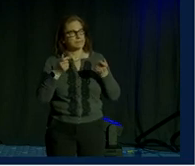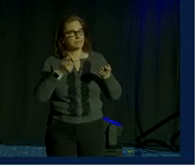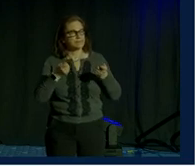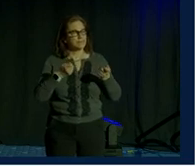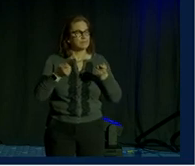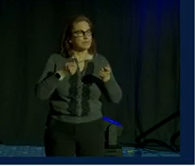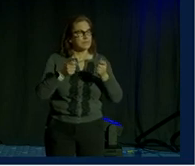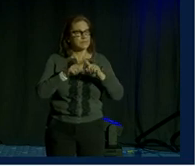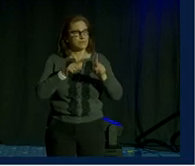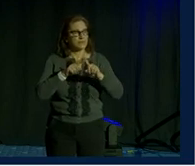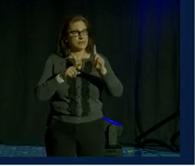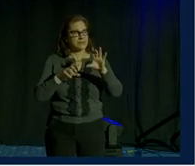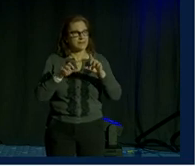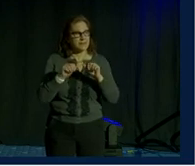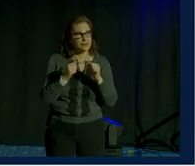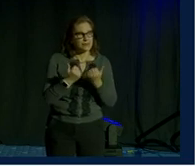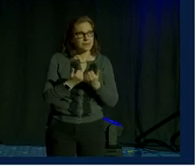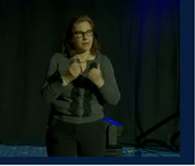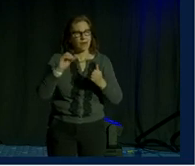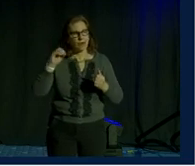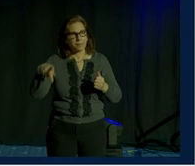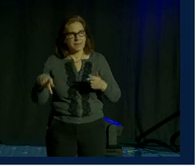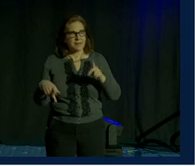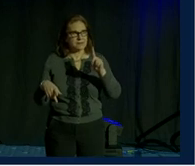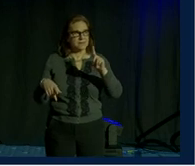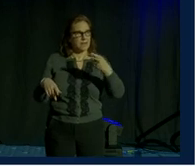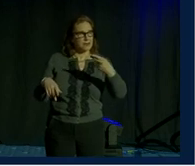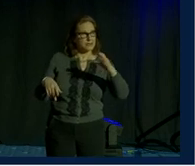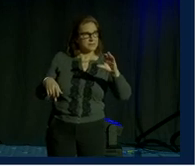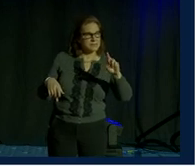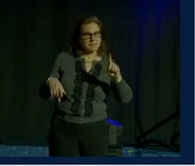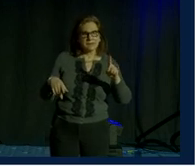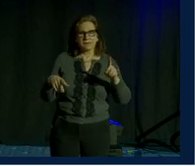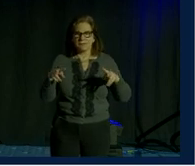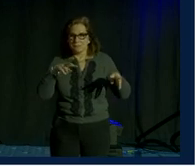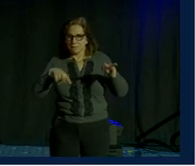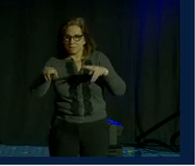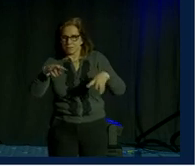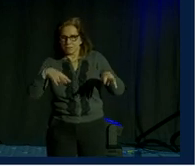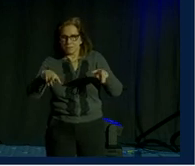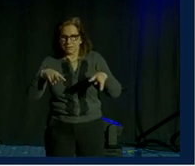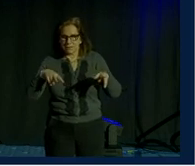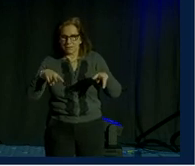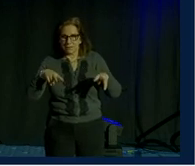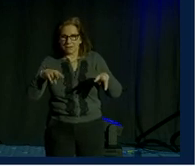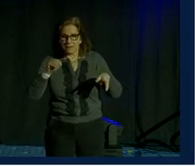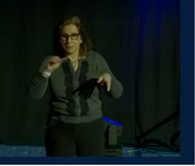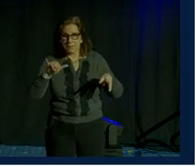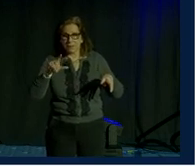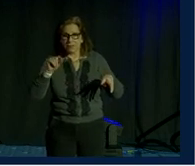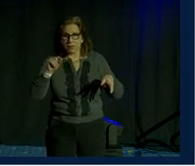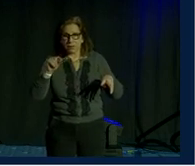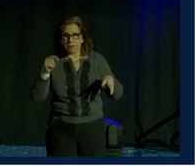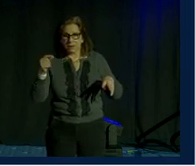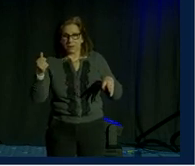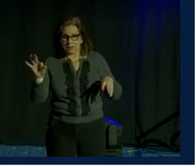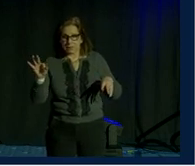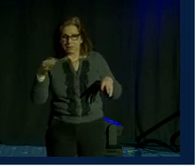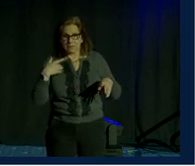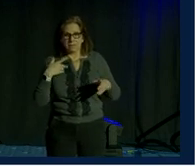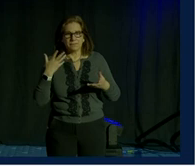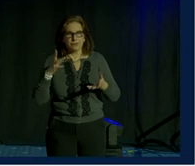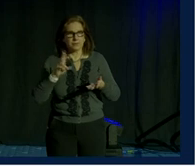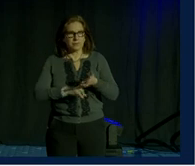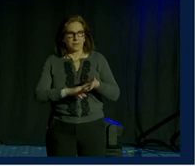by 2025 with 12,000 affordable. In May of 2019, she signed a mayor's order directing a number of DC